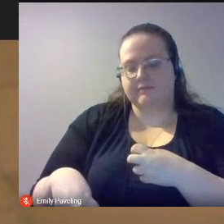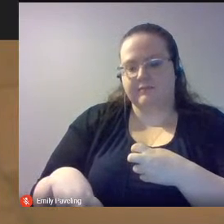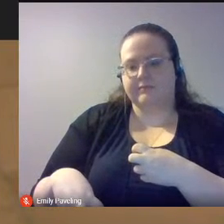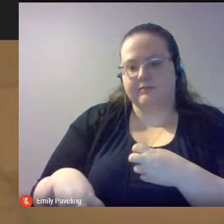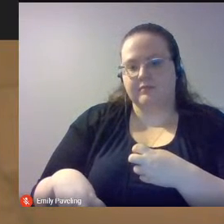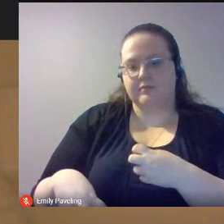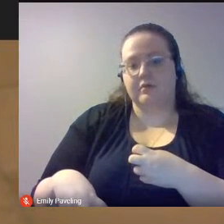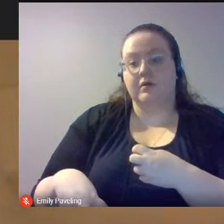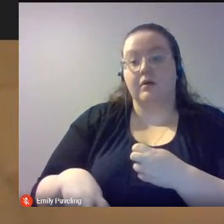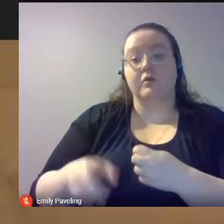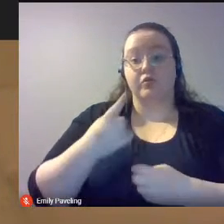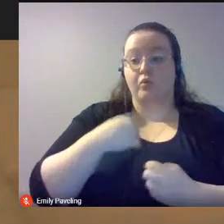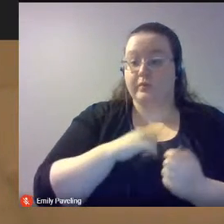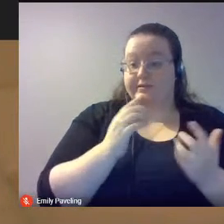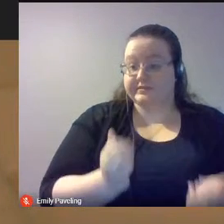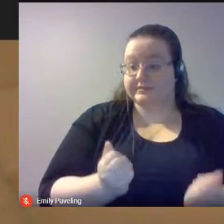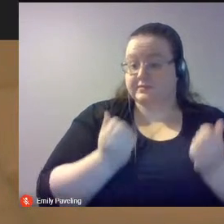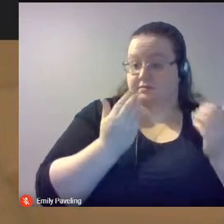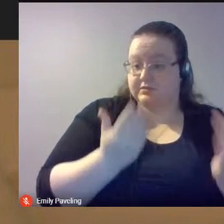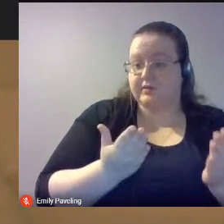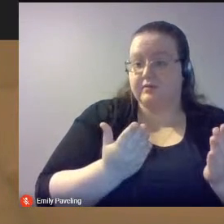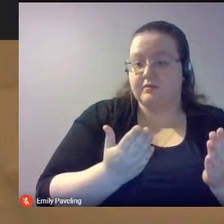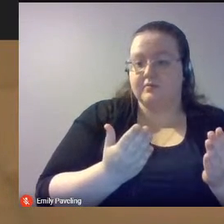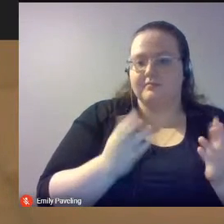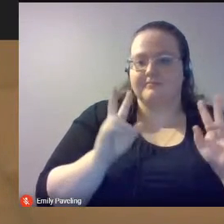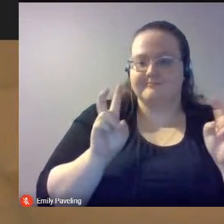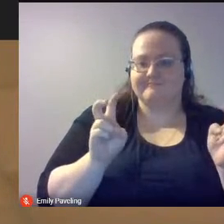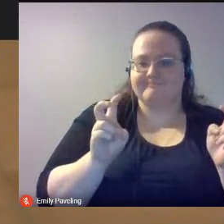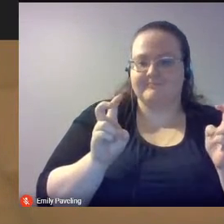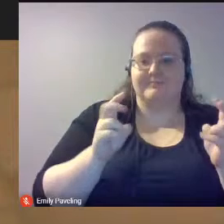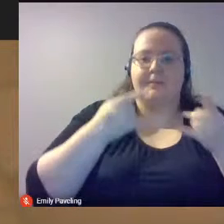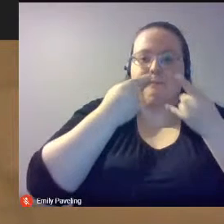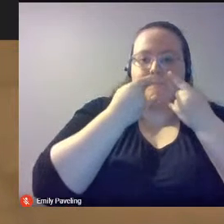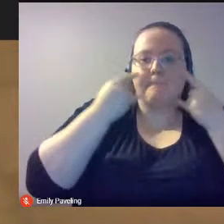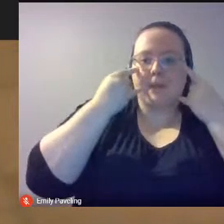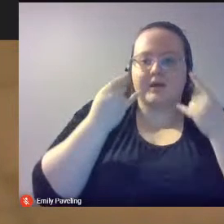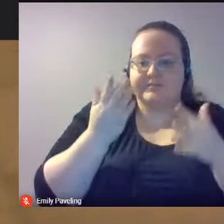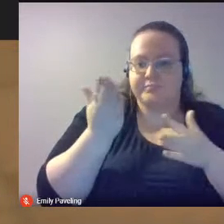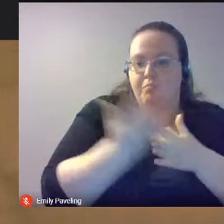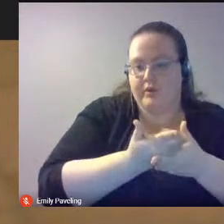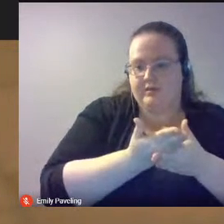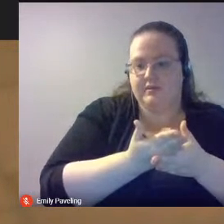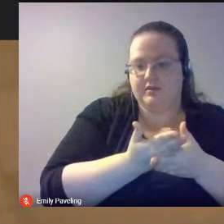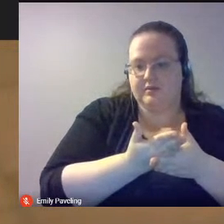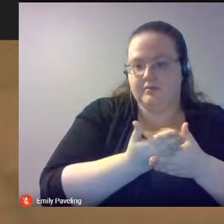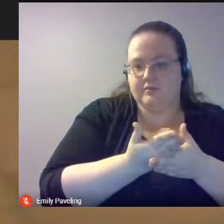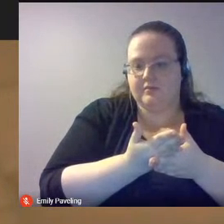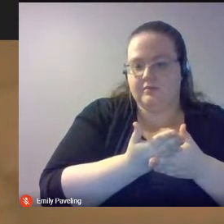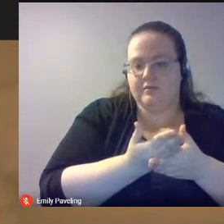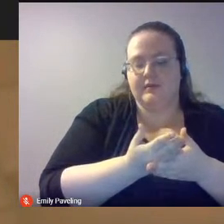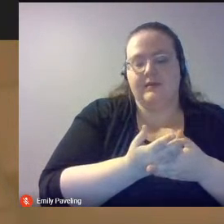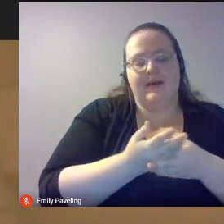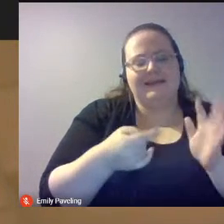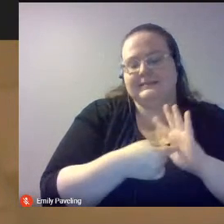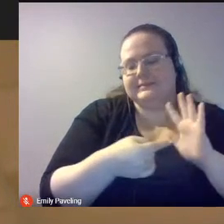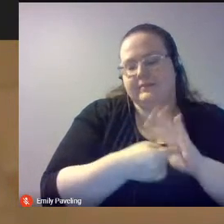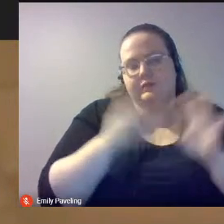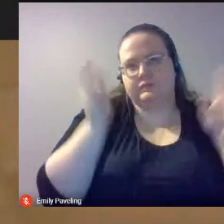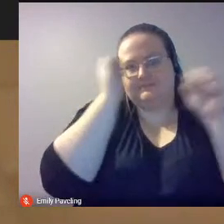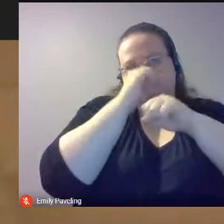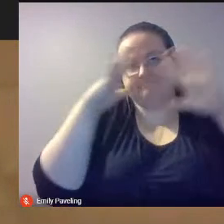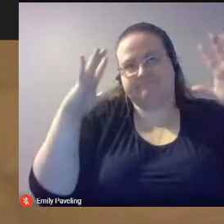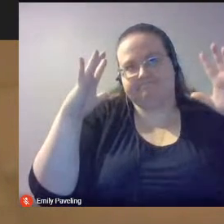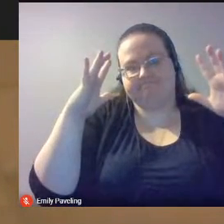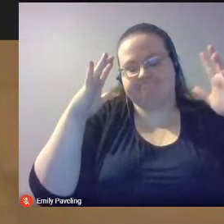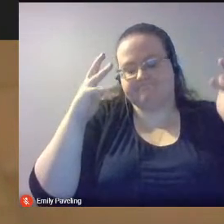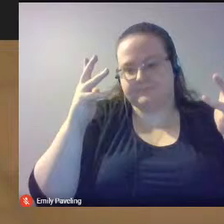that's why we're also suggesting that we have these mask breaks. And what that could look like is it could